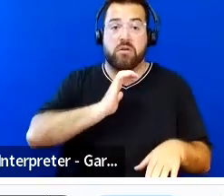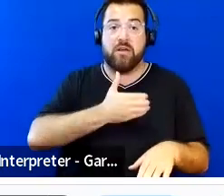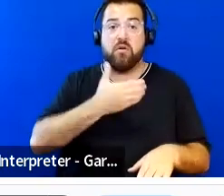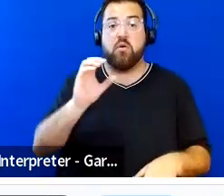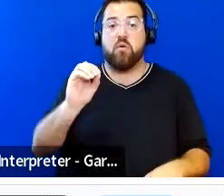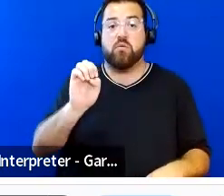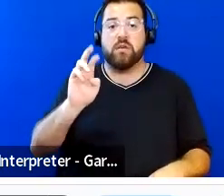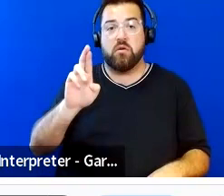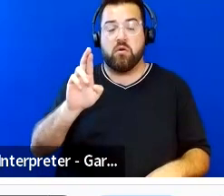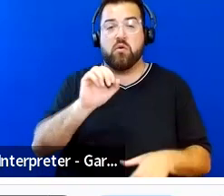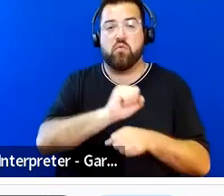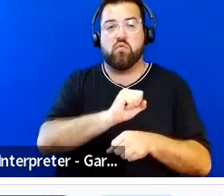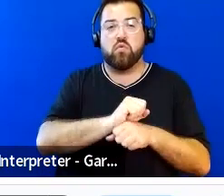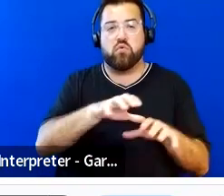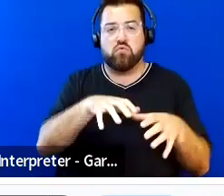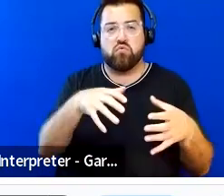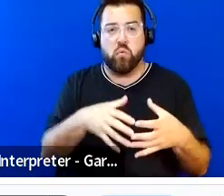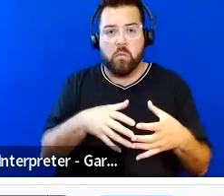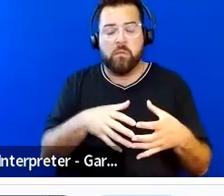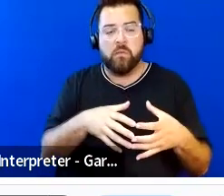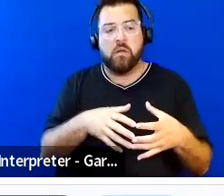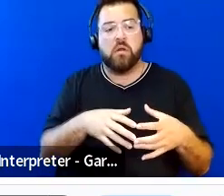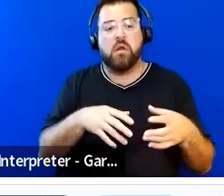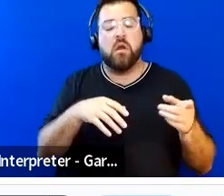group. She's